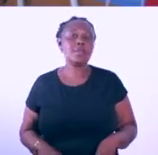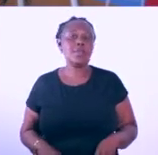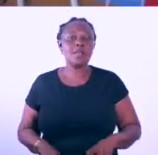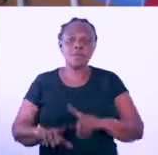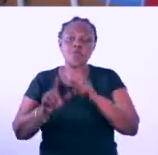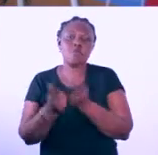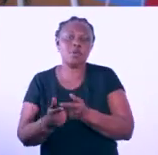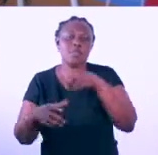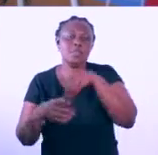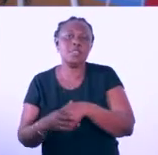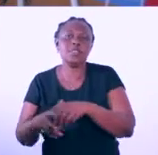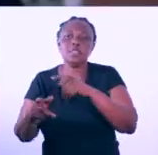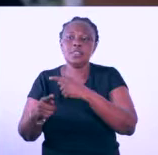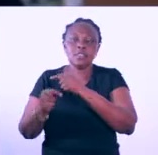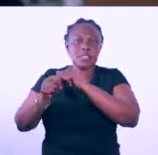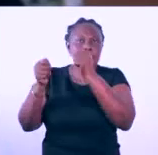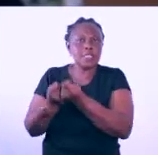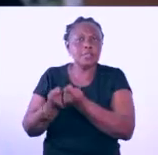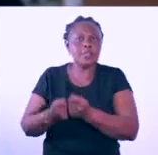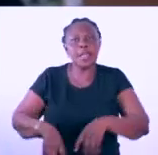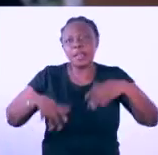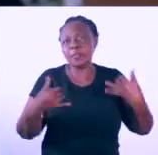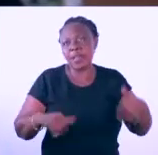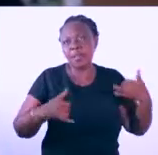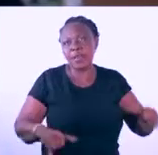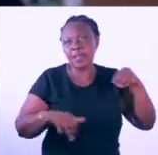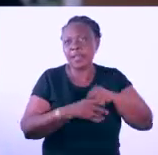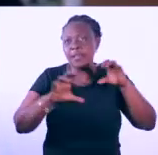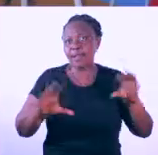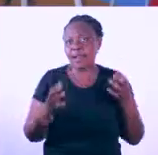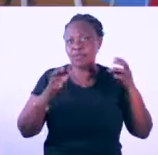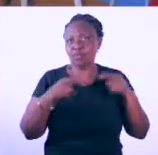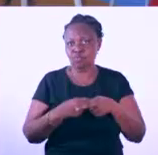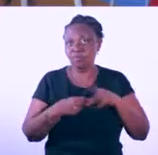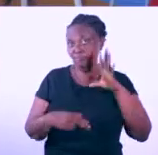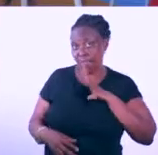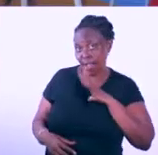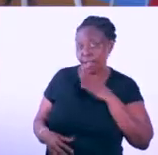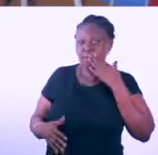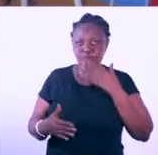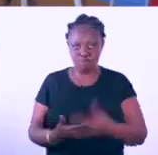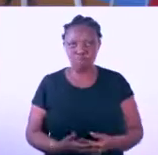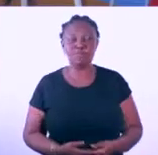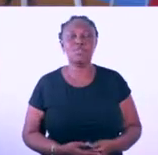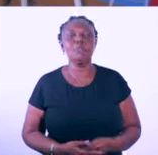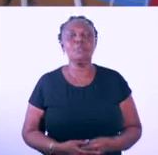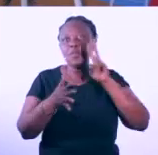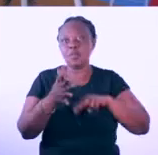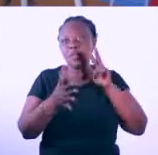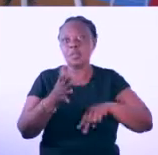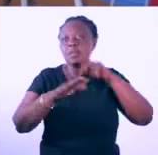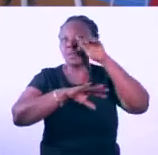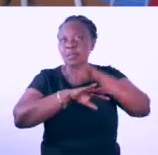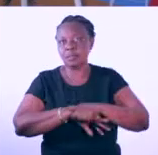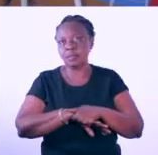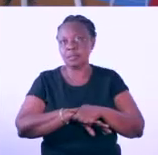teams and play in the classroom. Are you okay? Good. We begin by reading English.